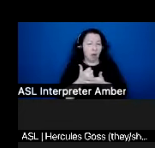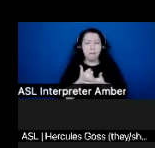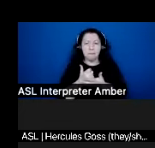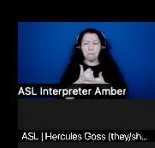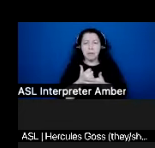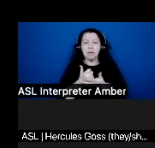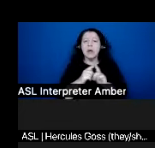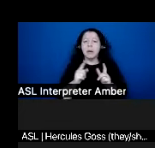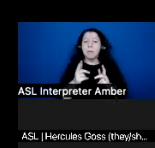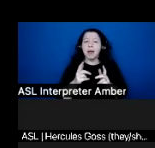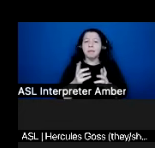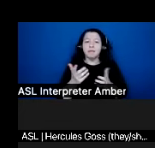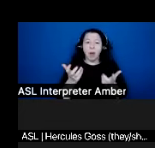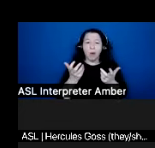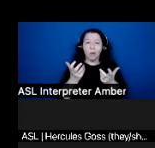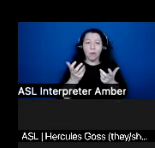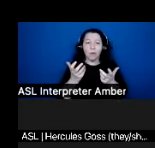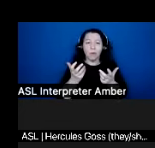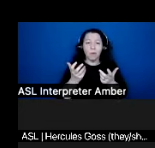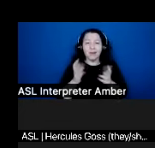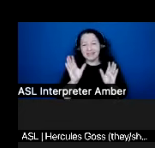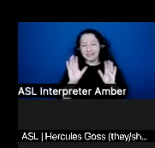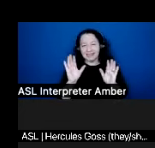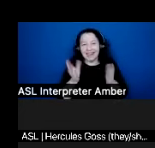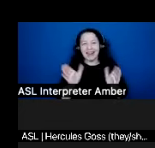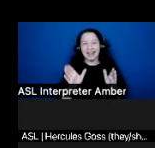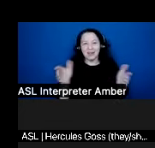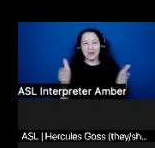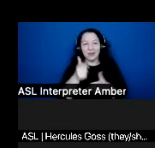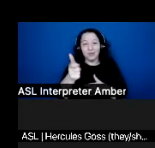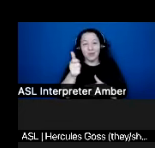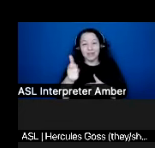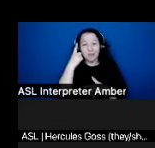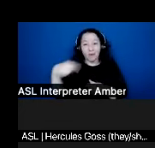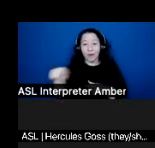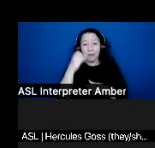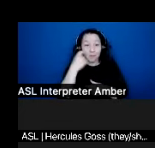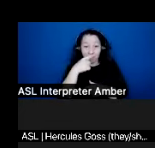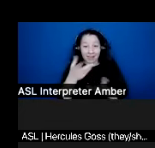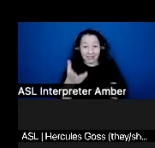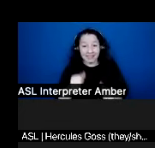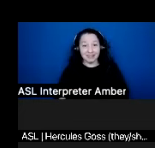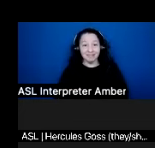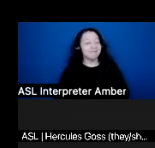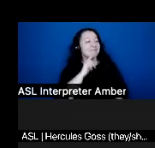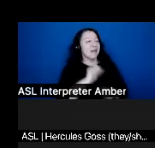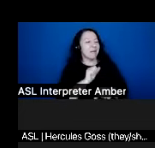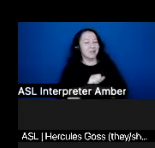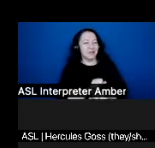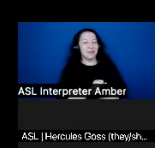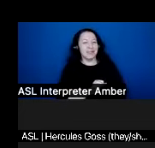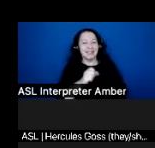but I wanted the folks to let you introduce yourself to them, if that's okay. Absolutely.